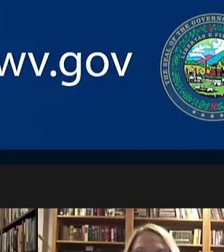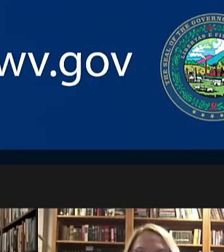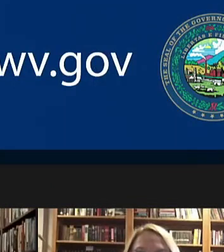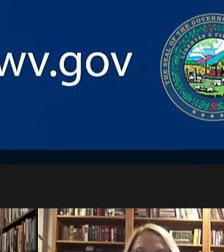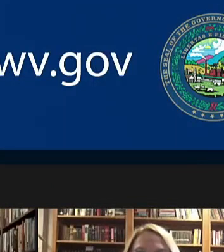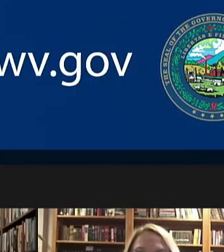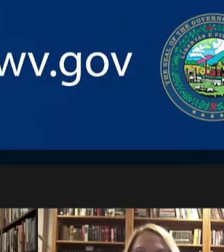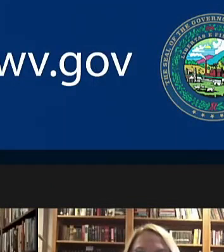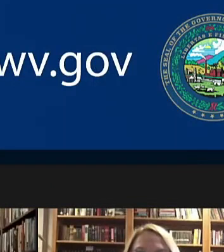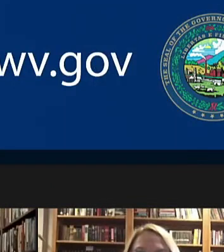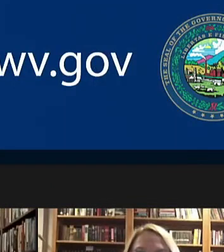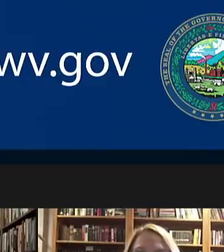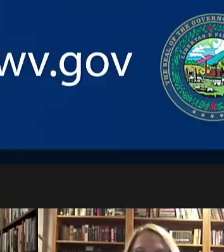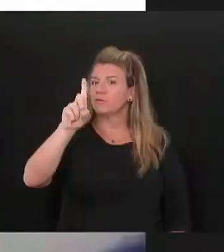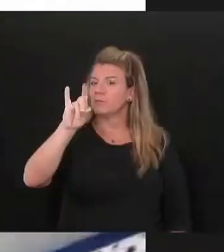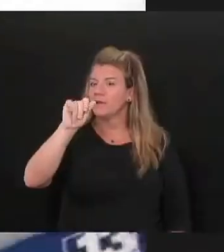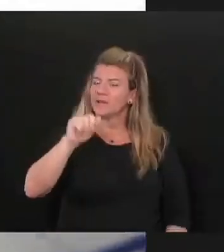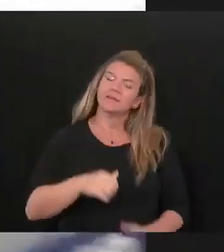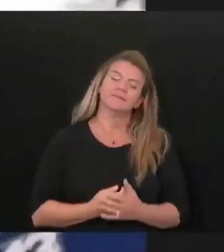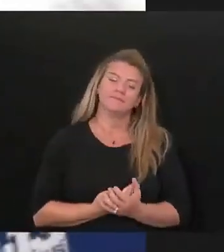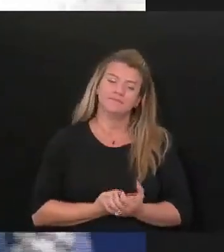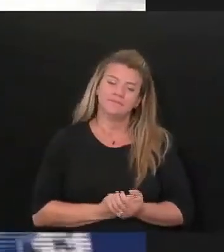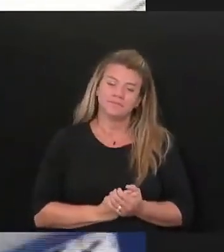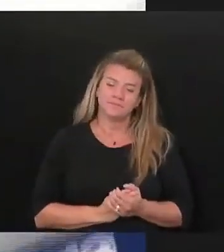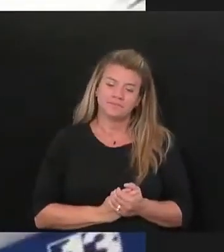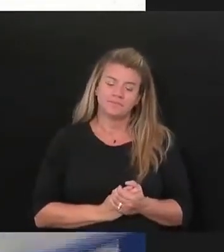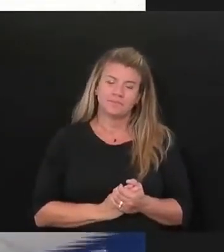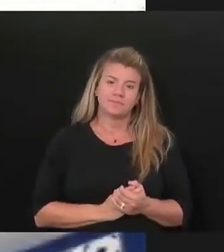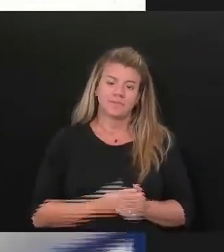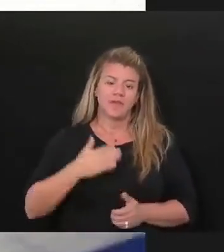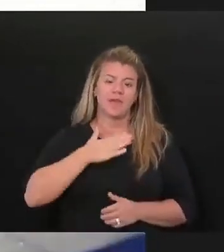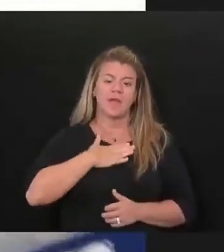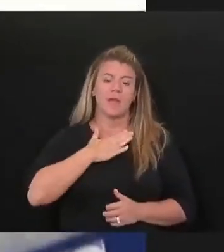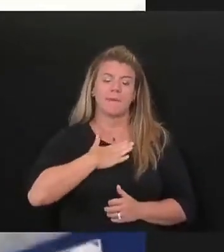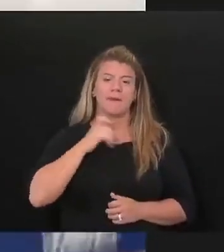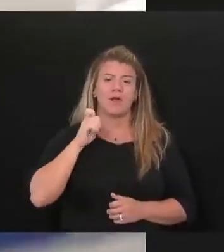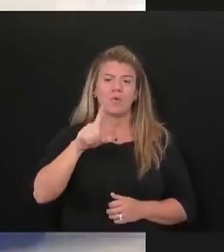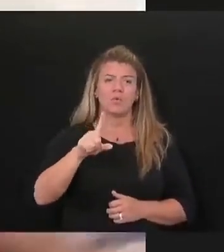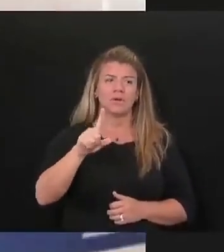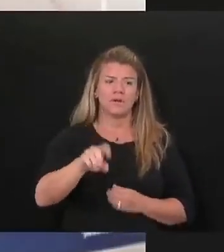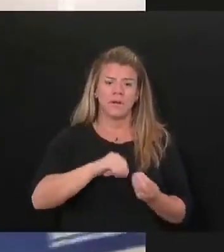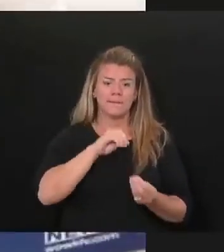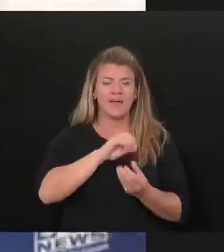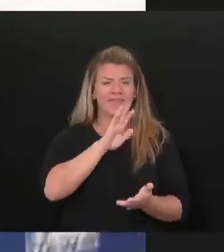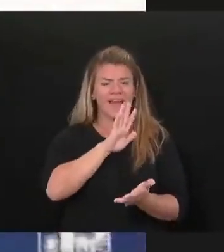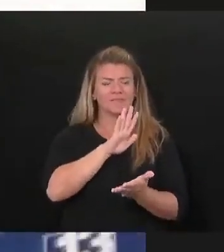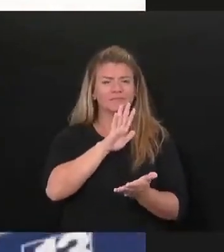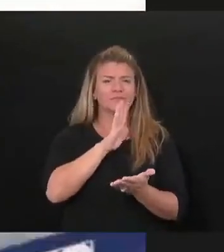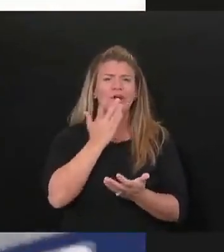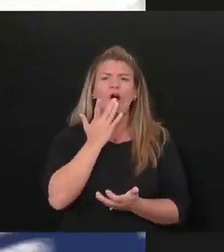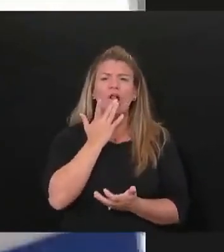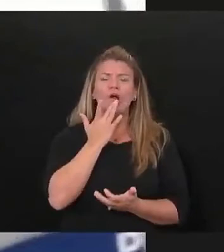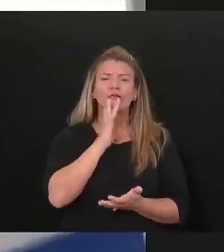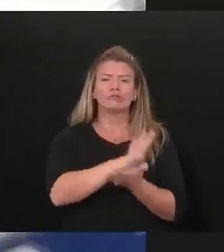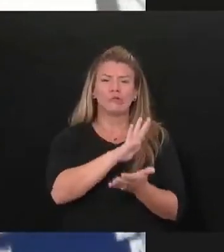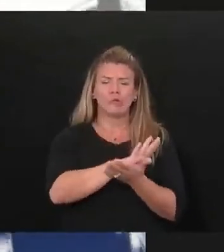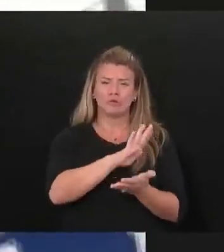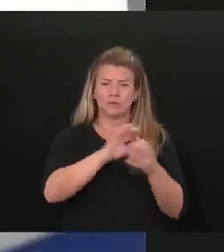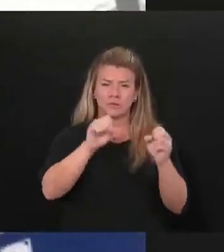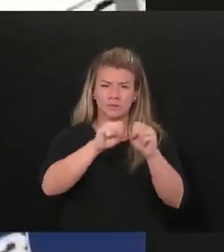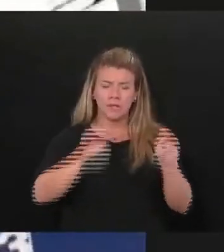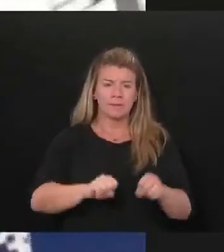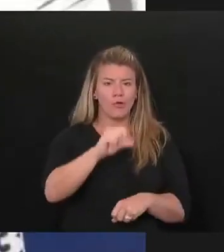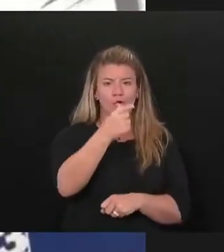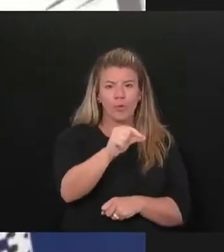Good afternoon, Governor and cabinet members. I've got a question about this school color coding system, having a system of